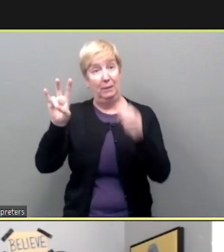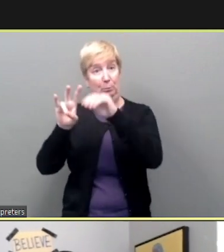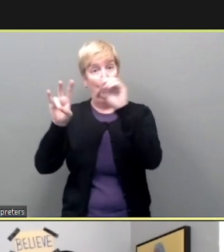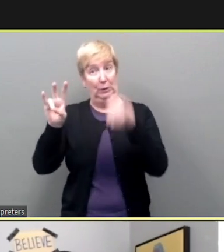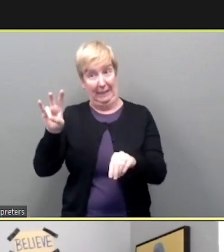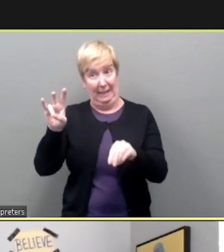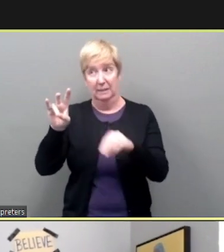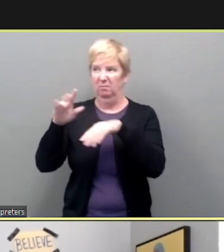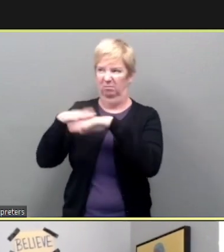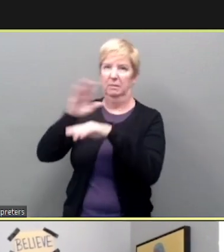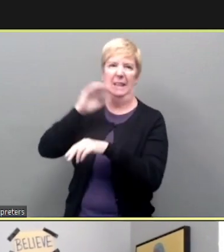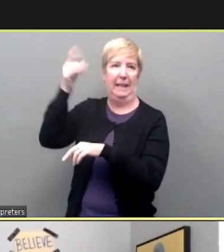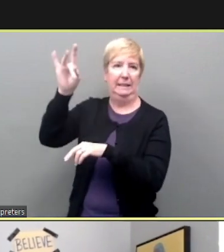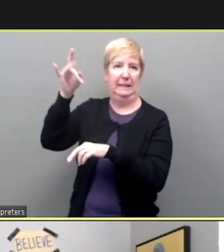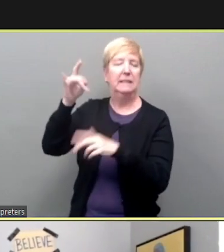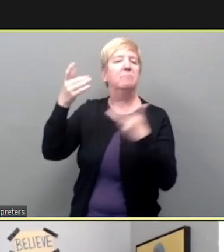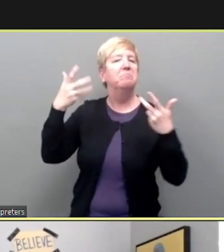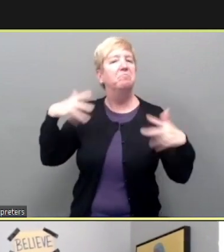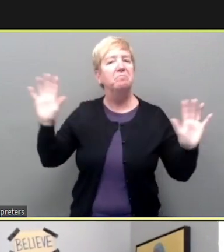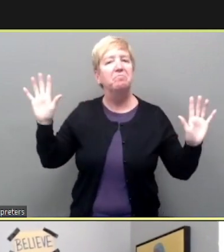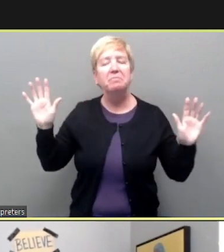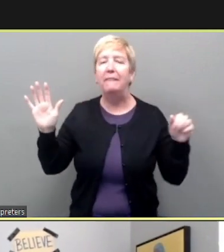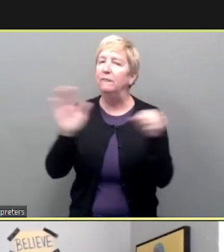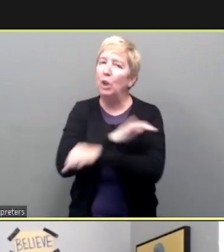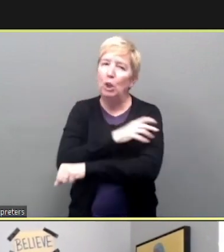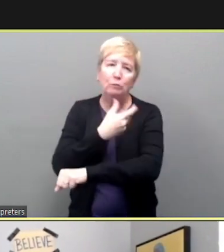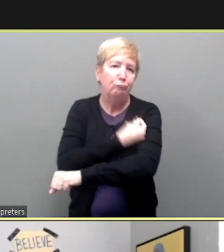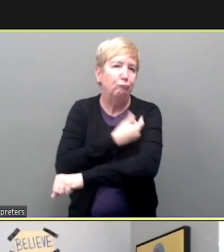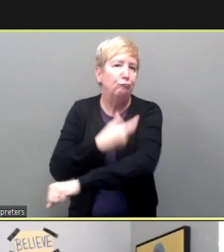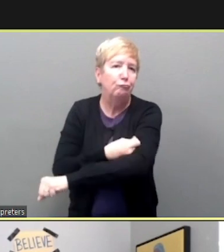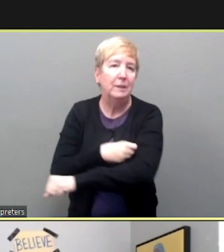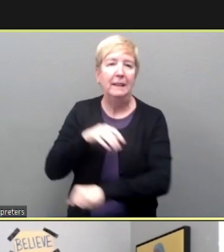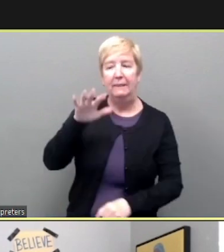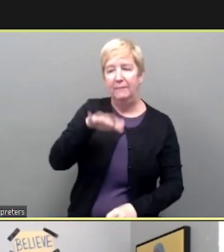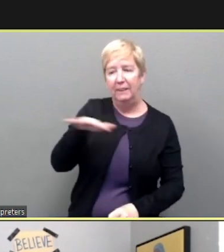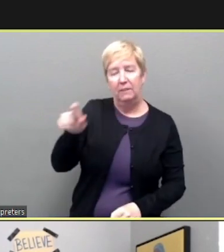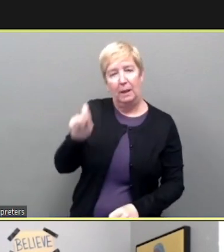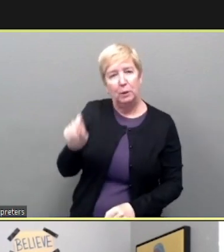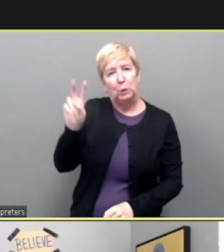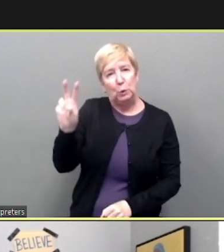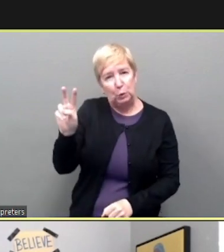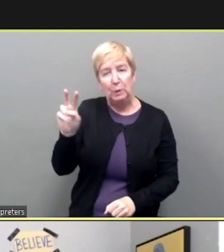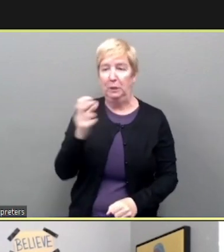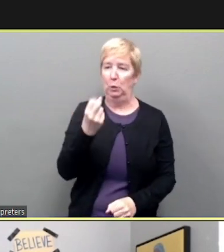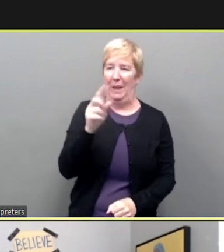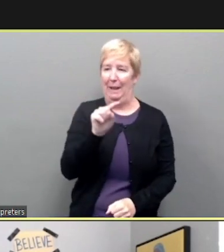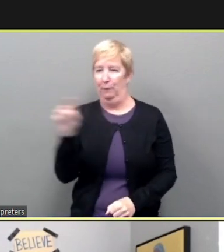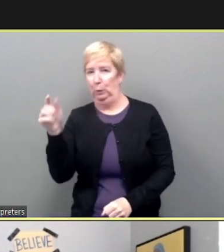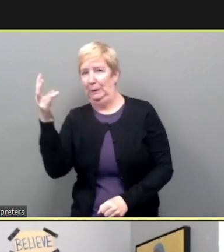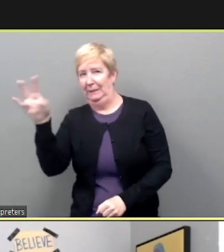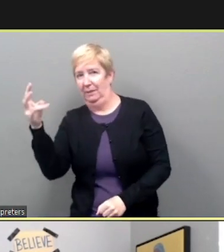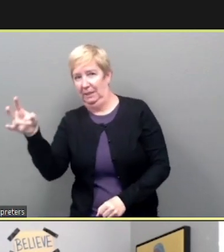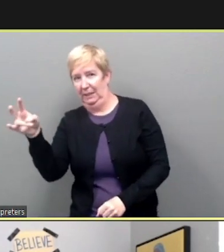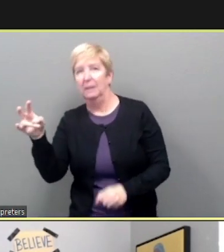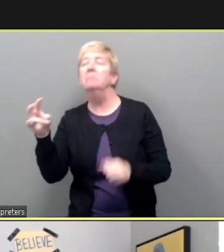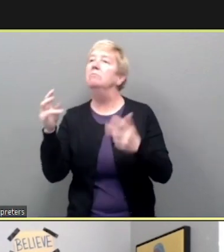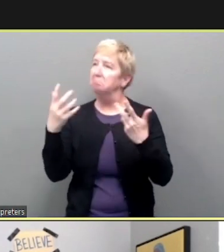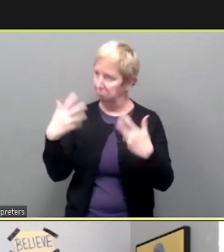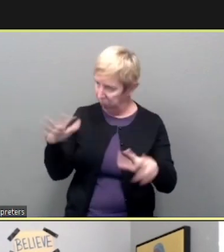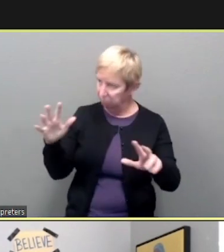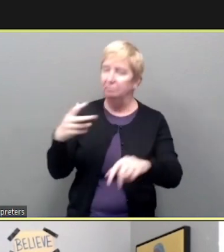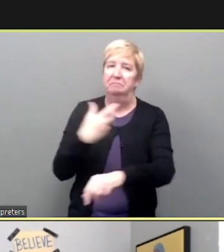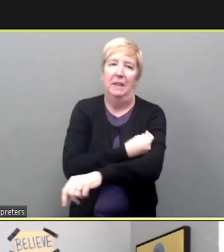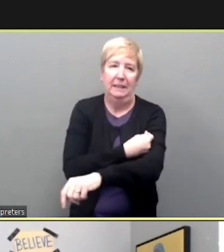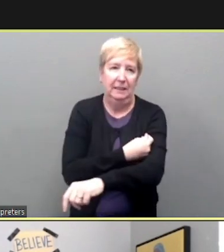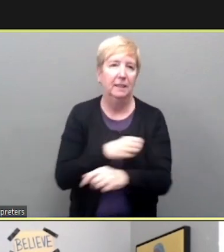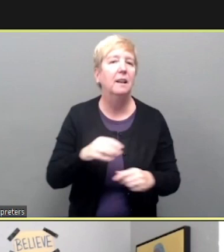and over are fully vaccinated. 55.2% of New Mexicans 12 to 17 years old are fully vaccinated,